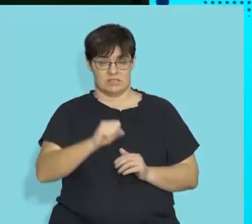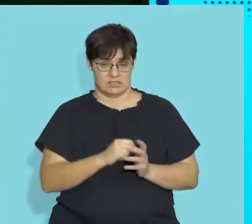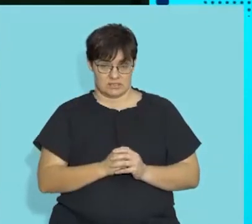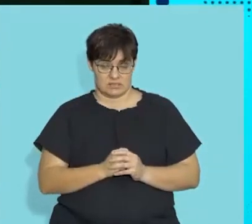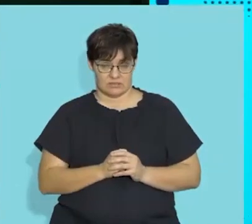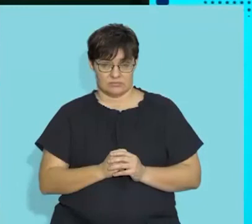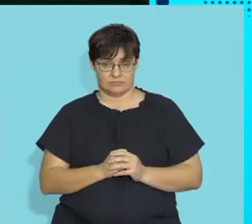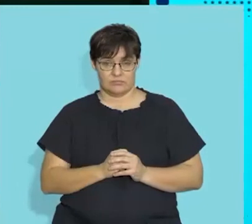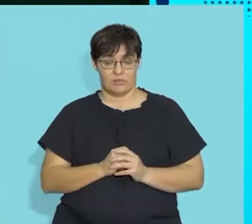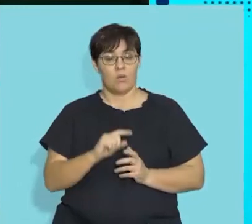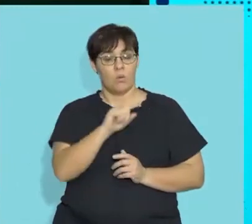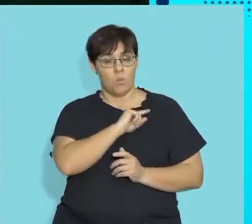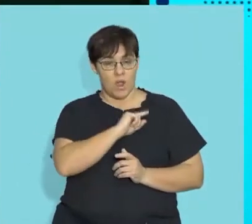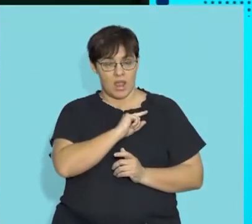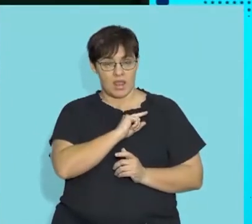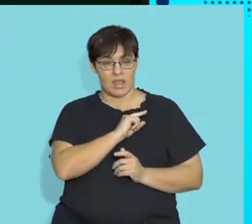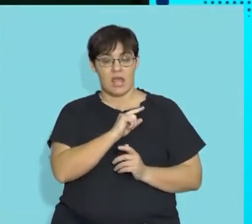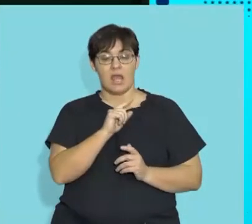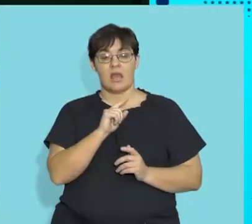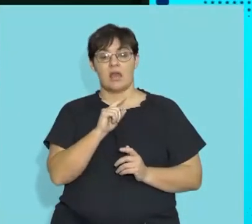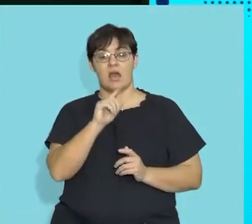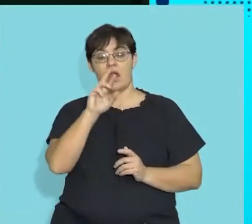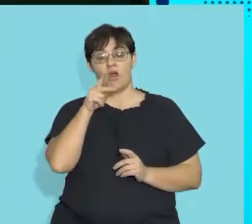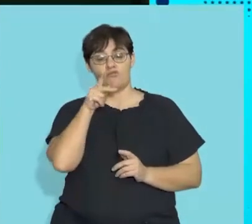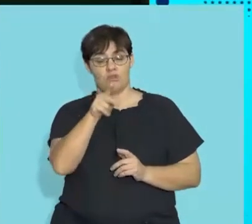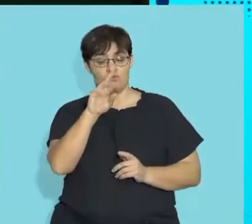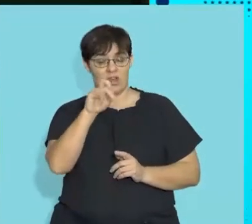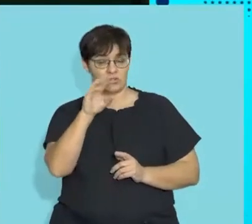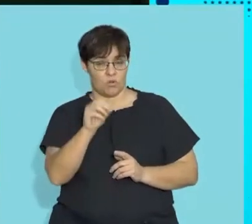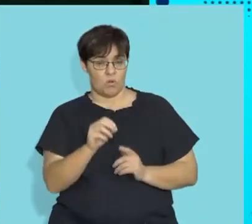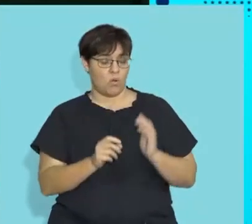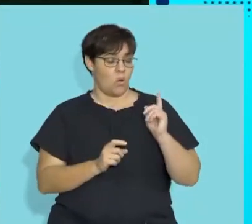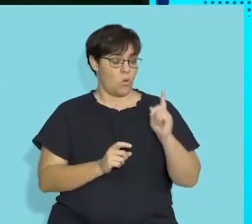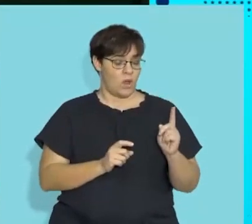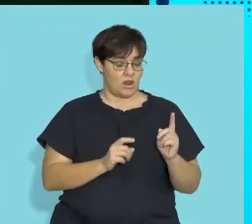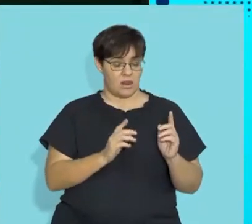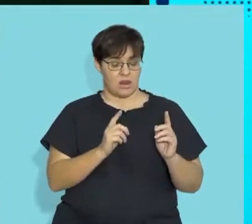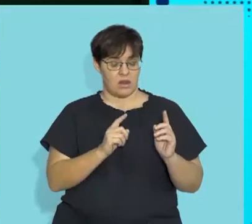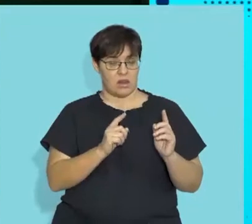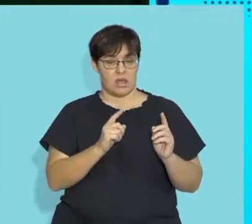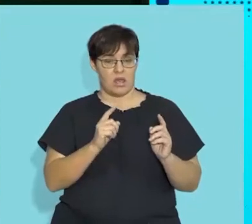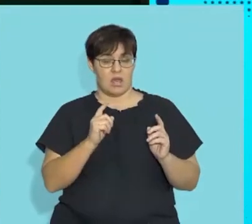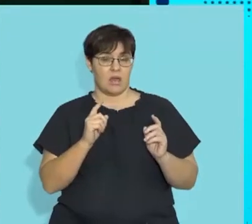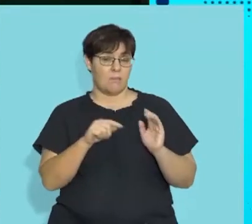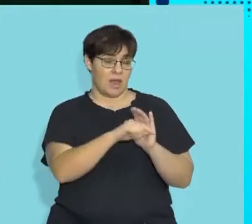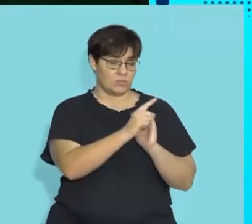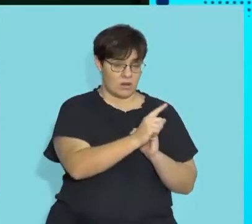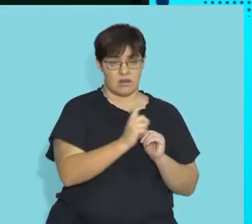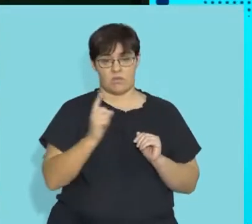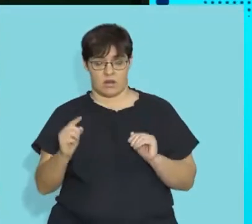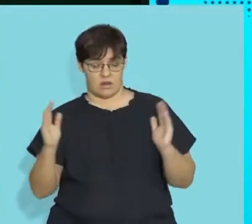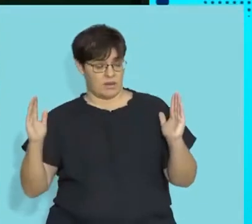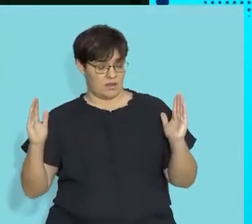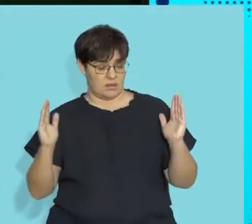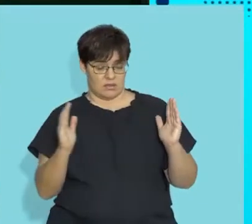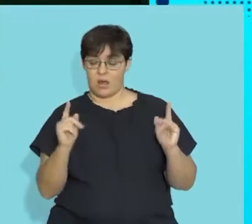pattern converges when the ratio is between -1 and 1. The actual terms themselves get closer